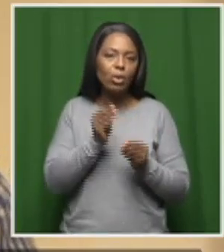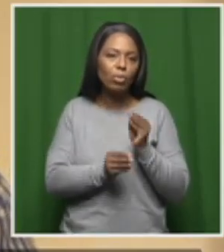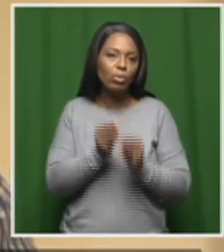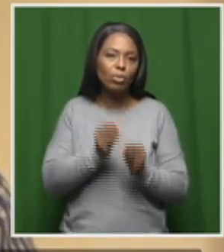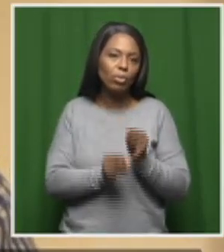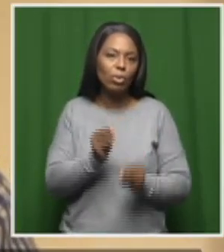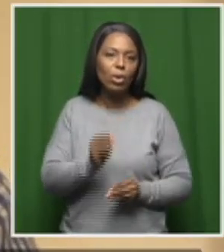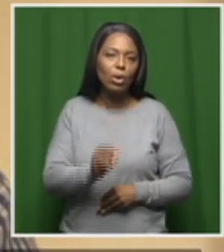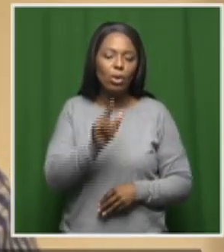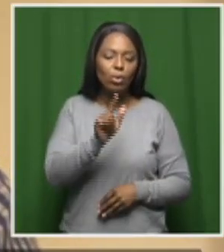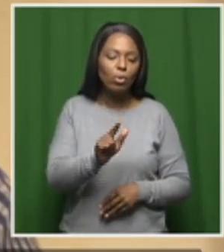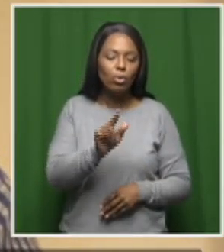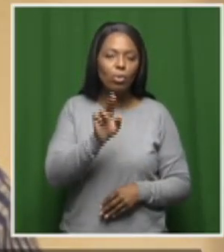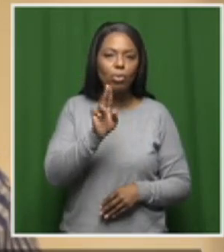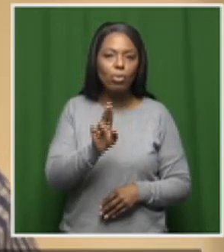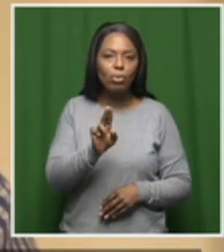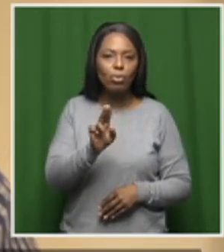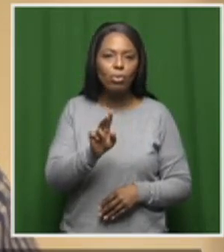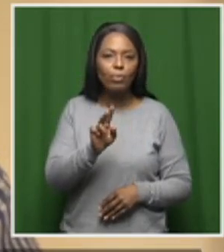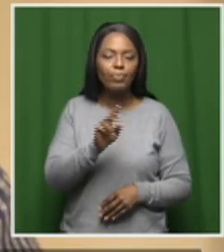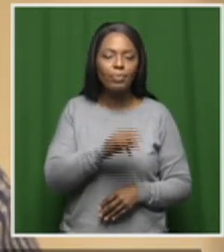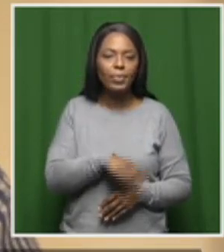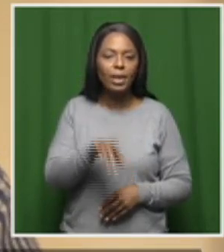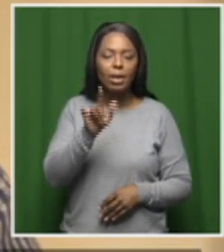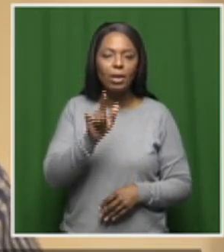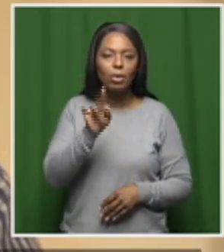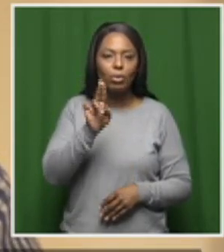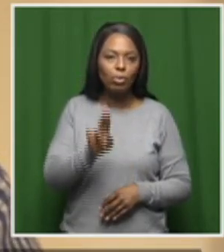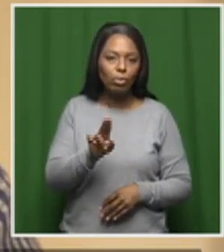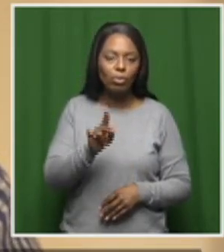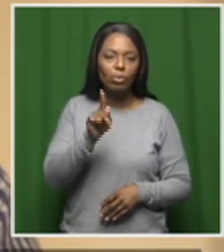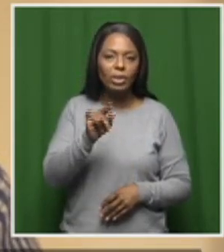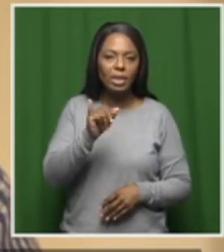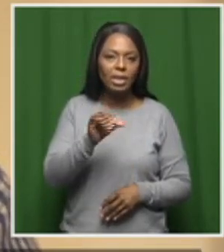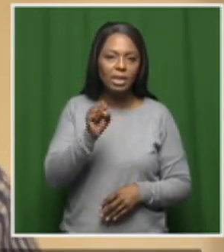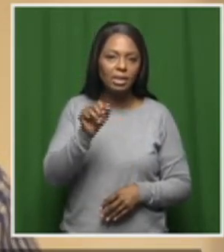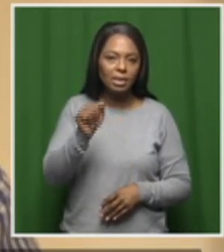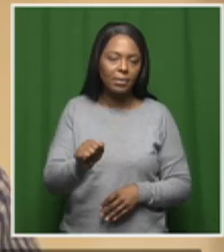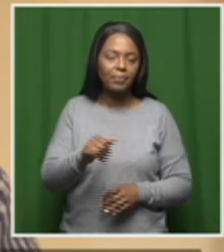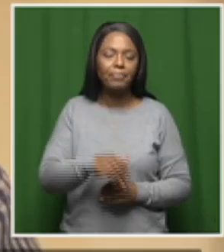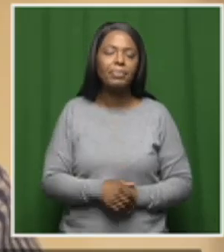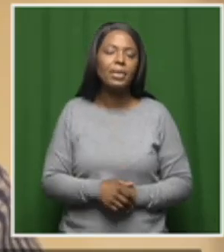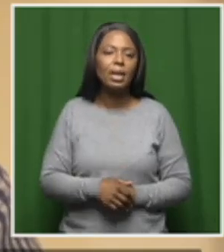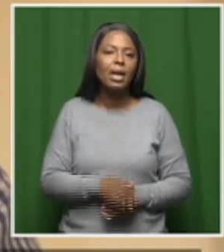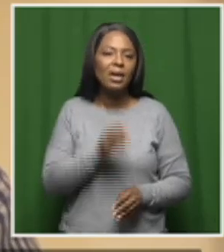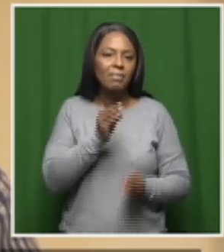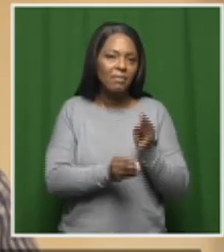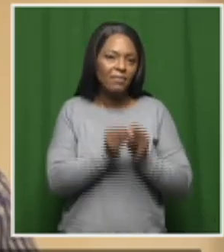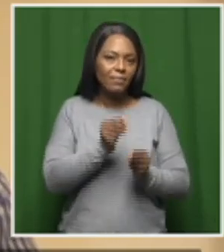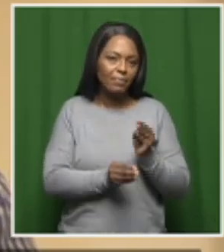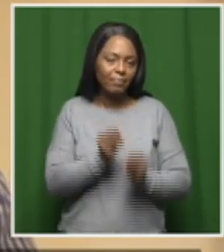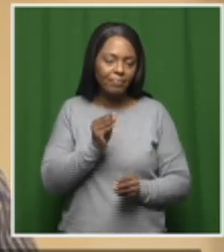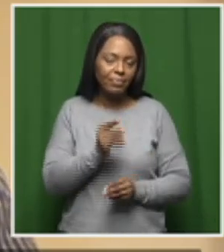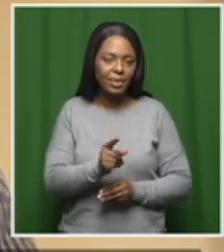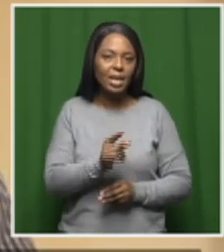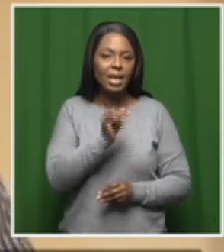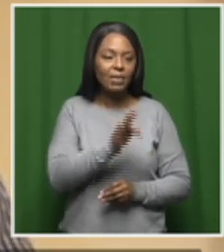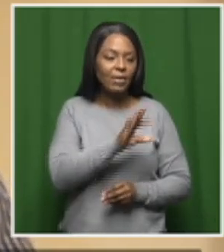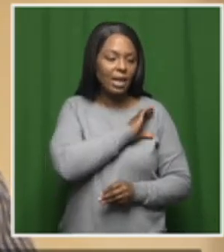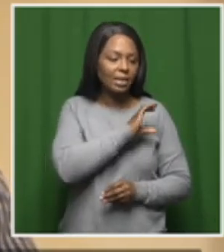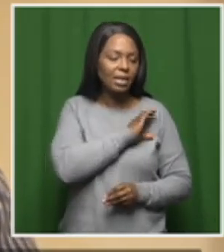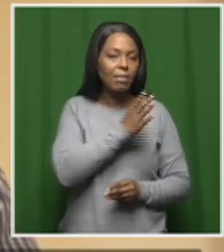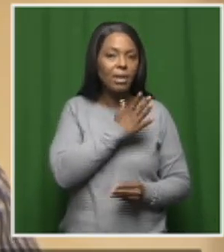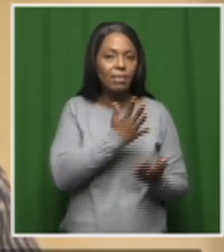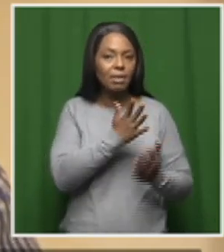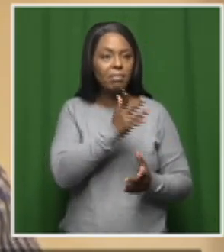to repair, to fix. We are fixing where our customers have said that my bill has